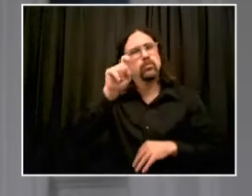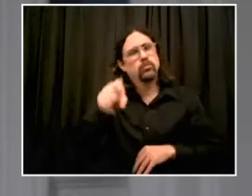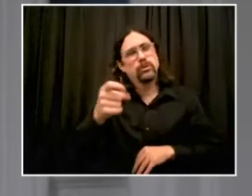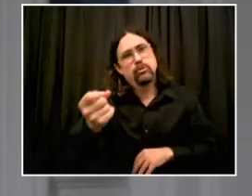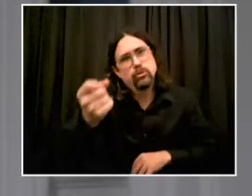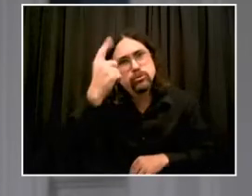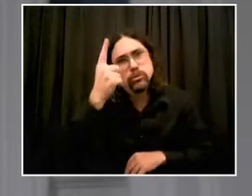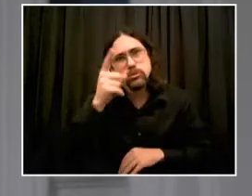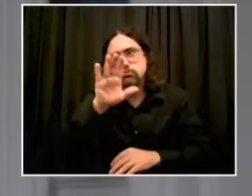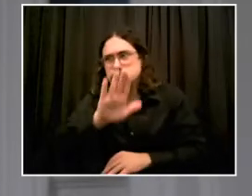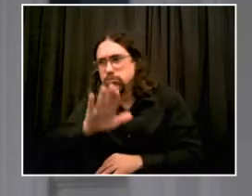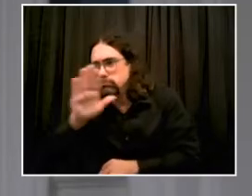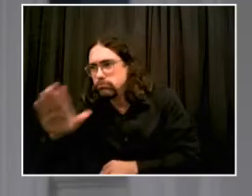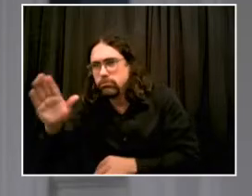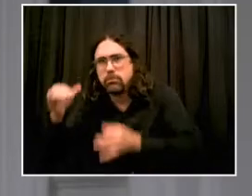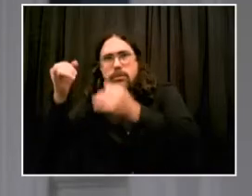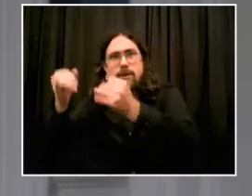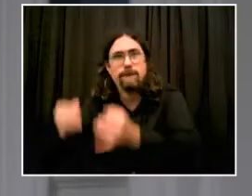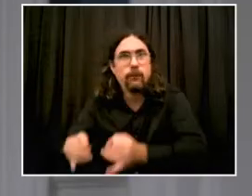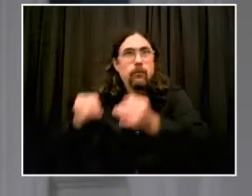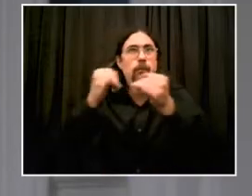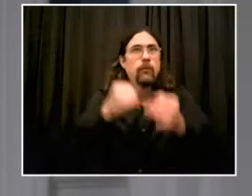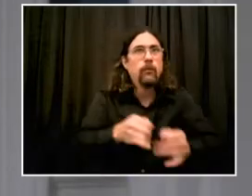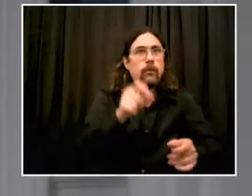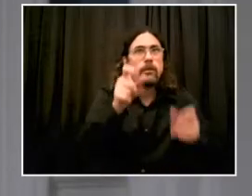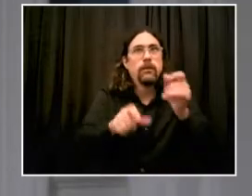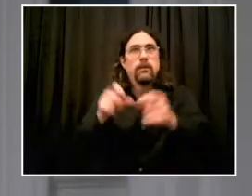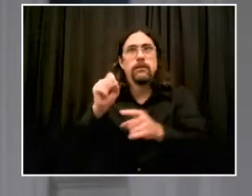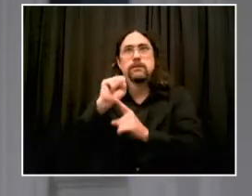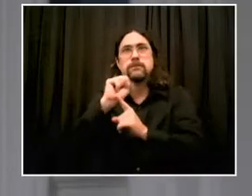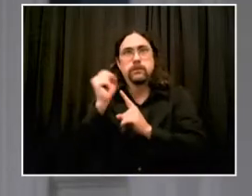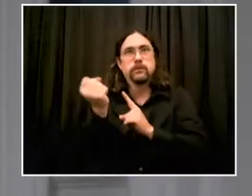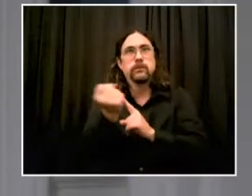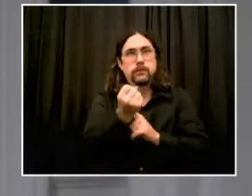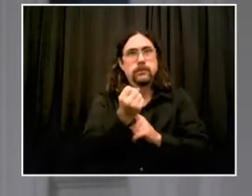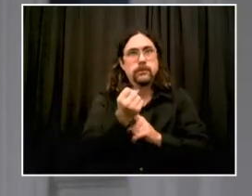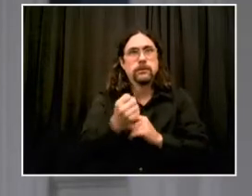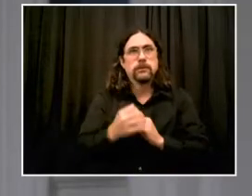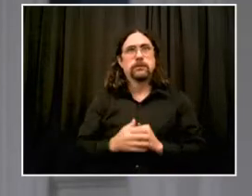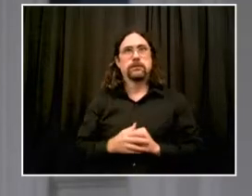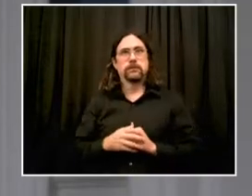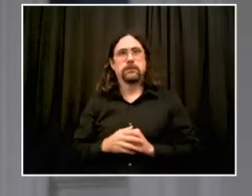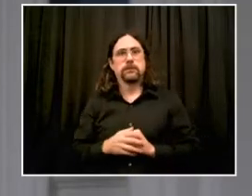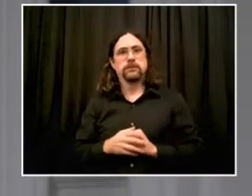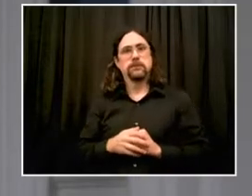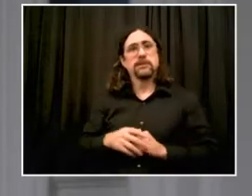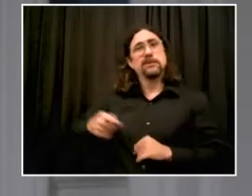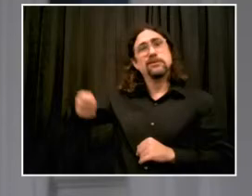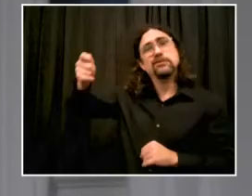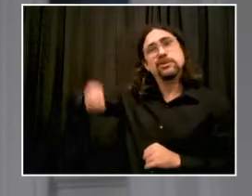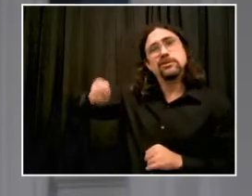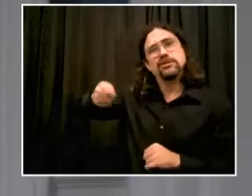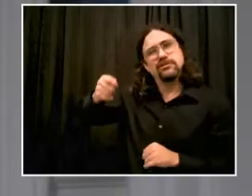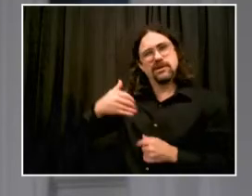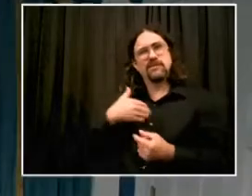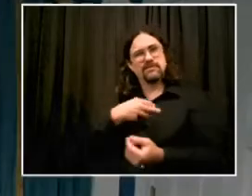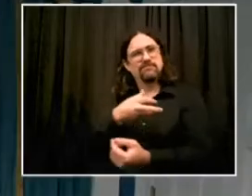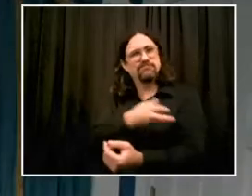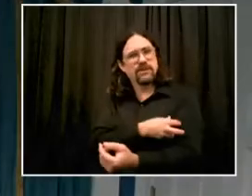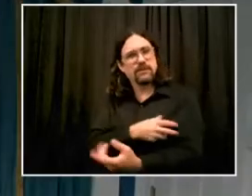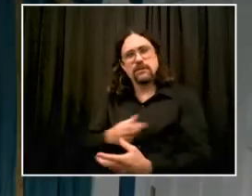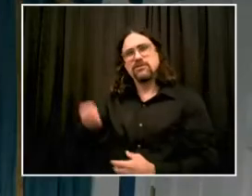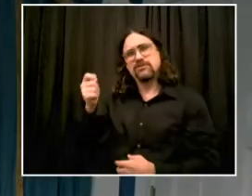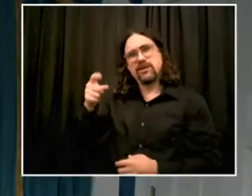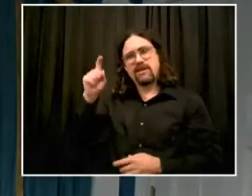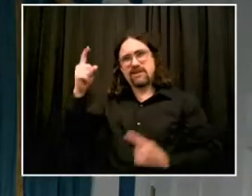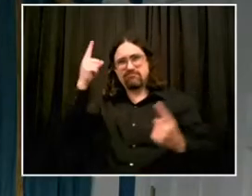These things have to be done way upstream. The sheriff or marshal is very, very much at the end of the process. Thank